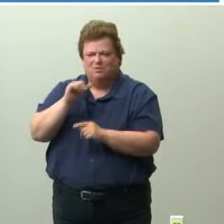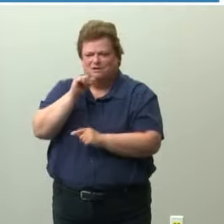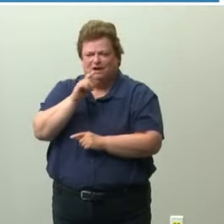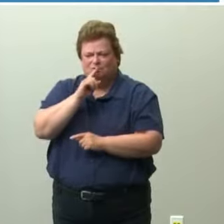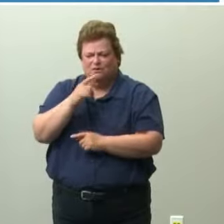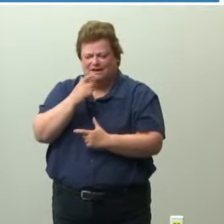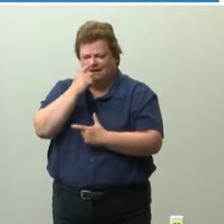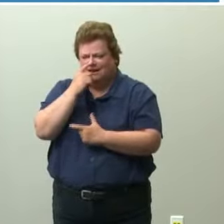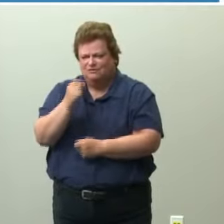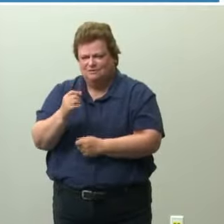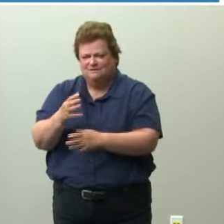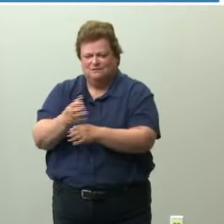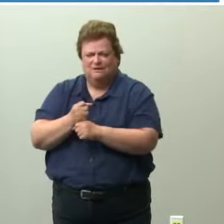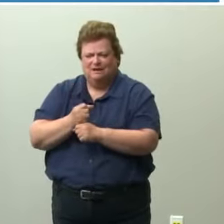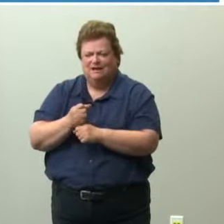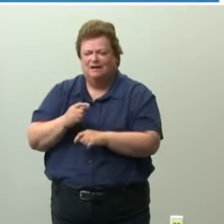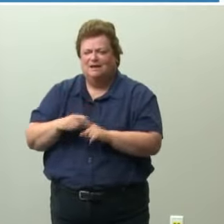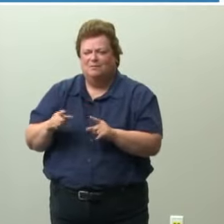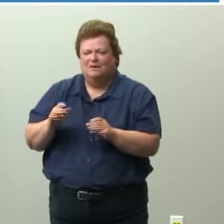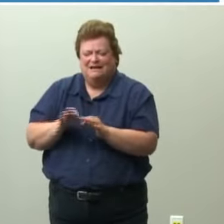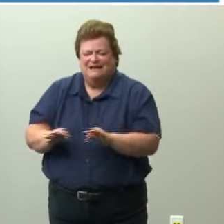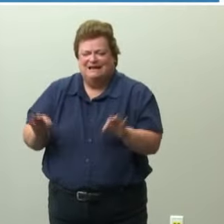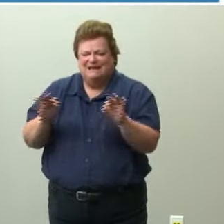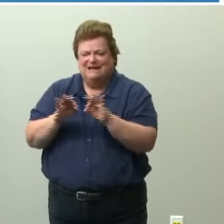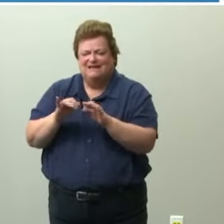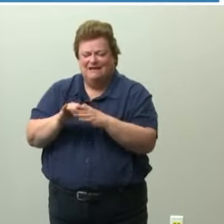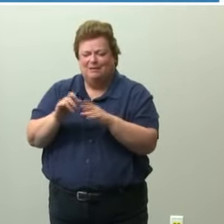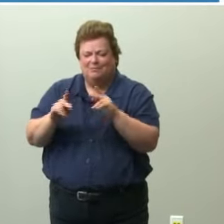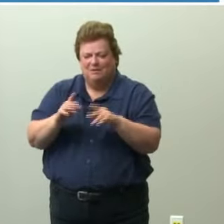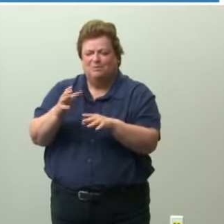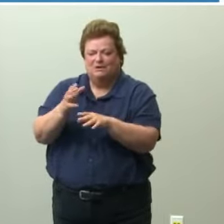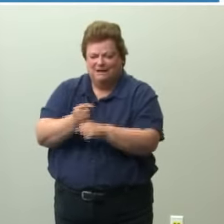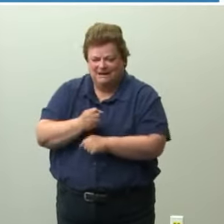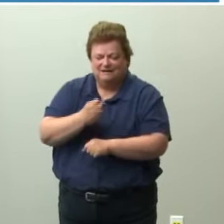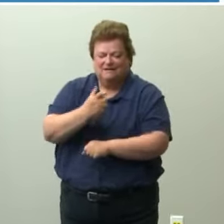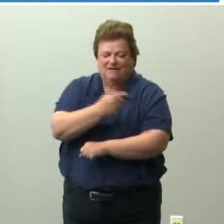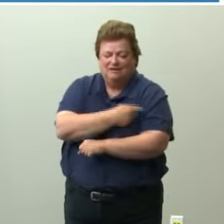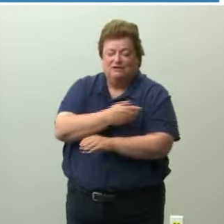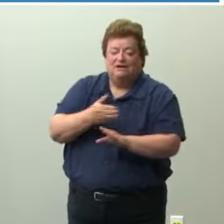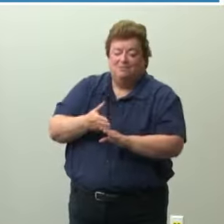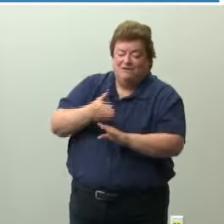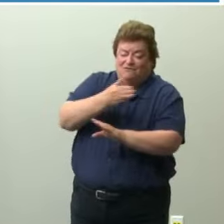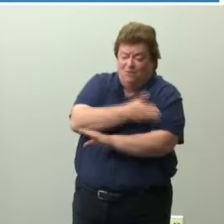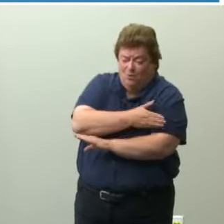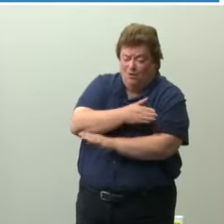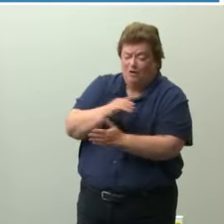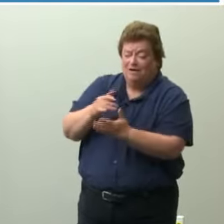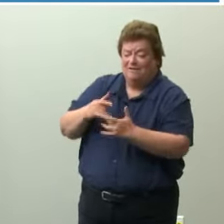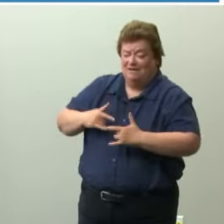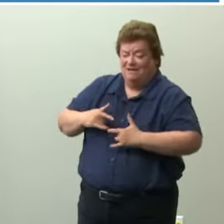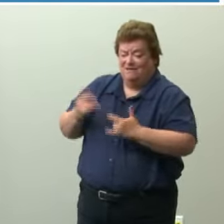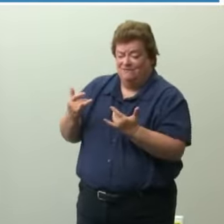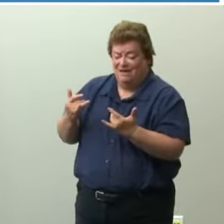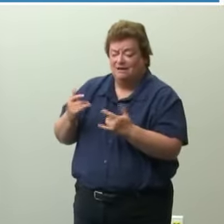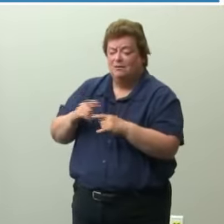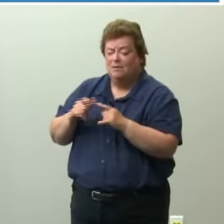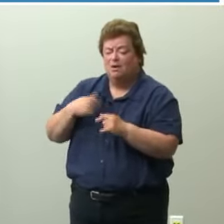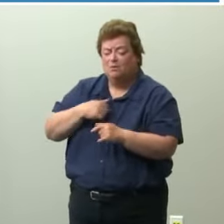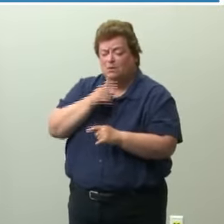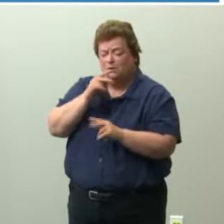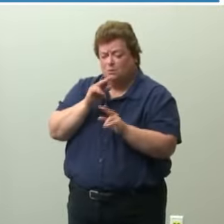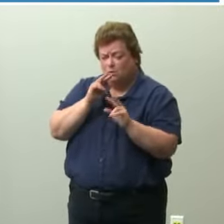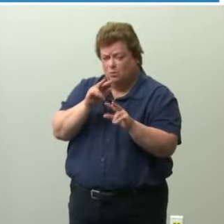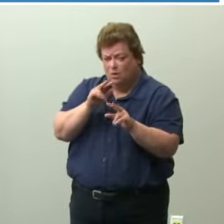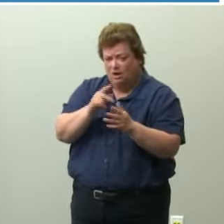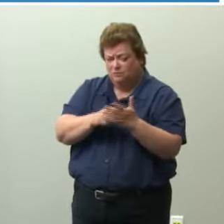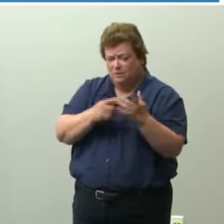And the key thing here is people need to get vaccinated before the event, but we're going to watch what's happening, and if they